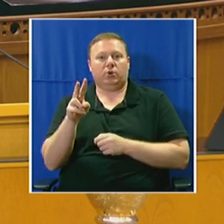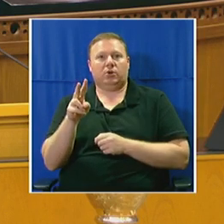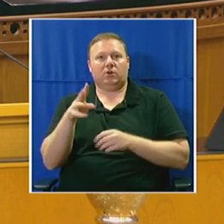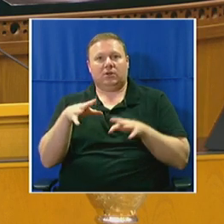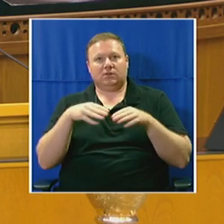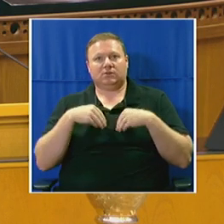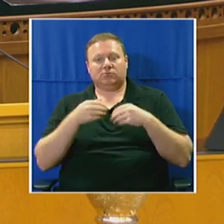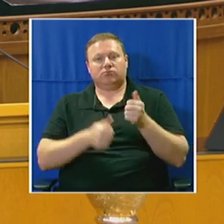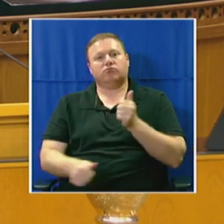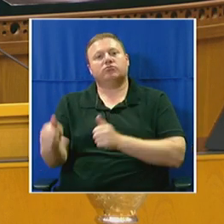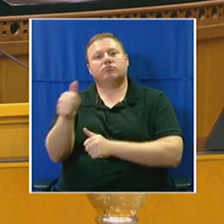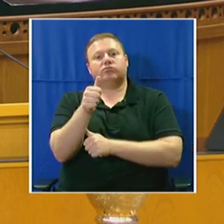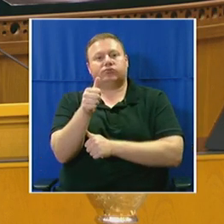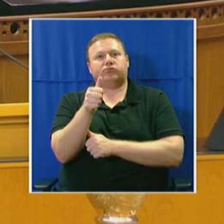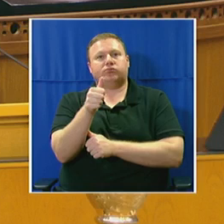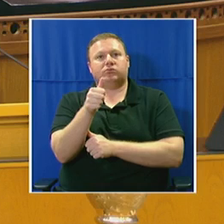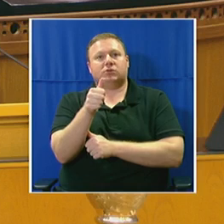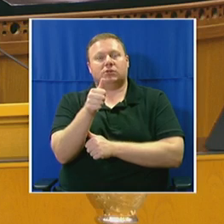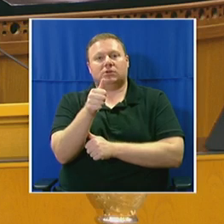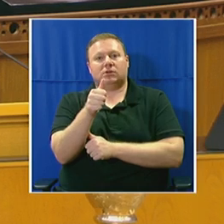restoration of advocate